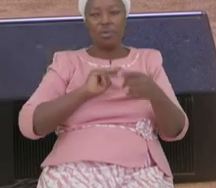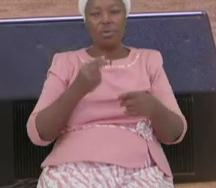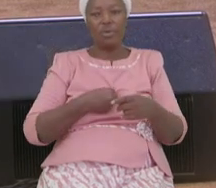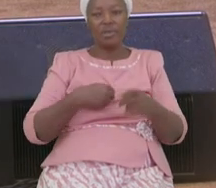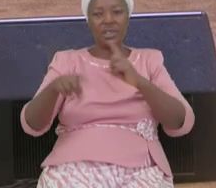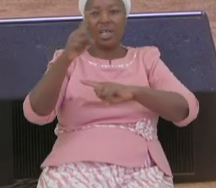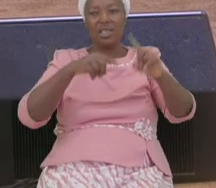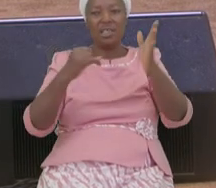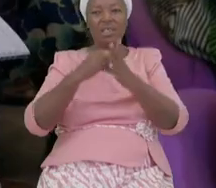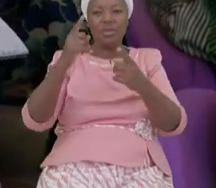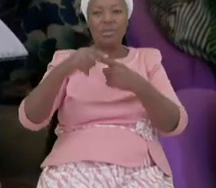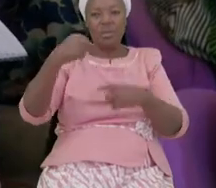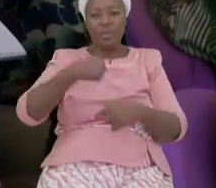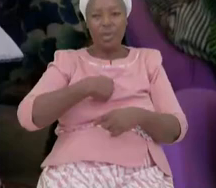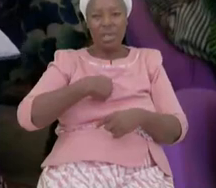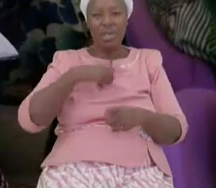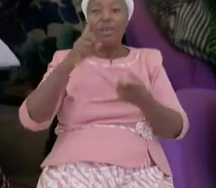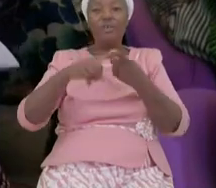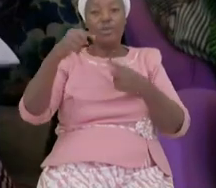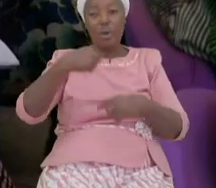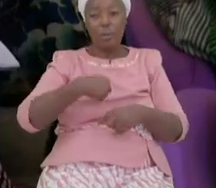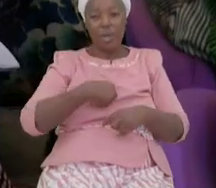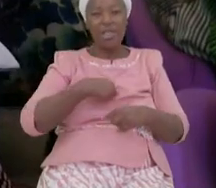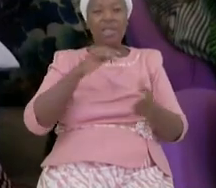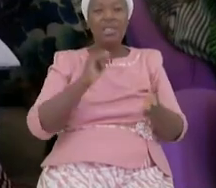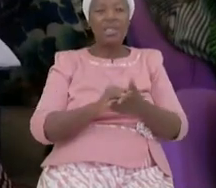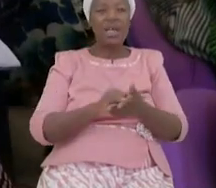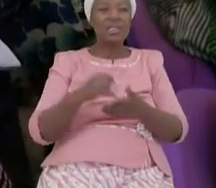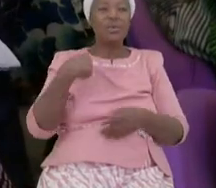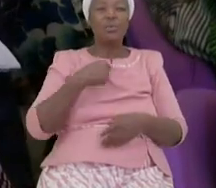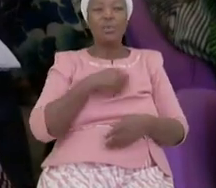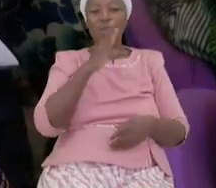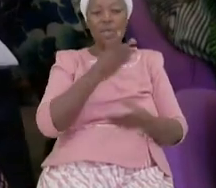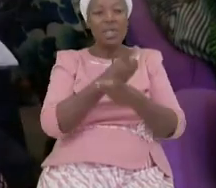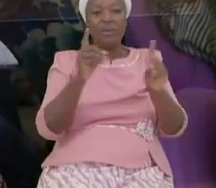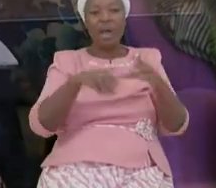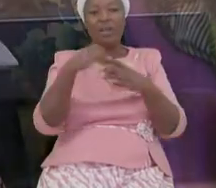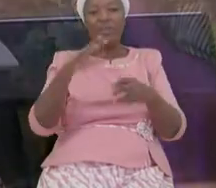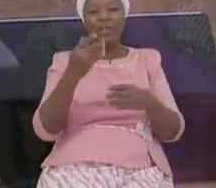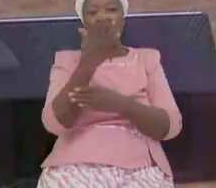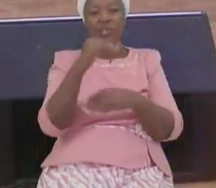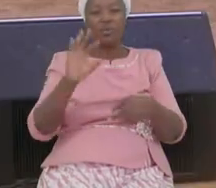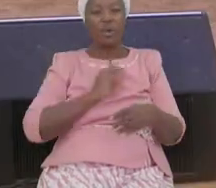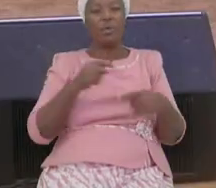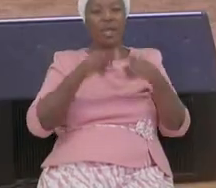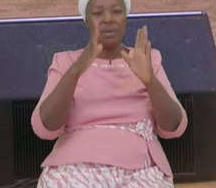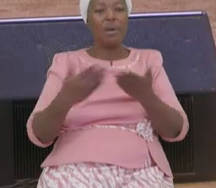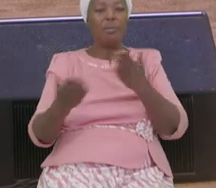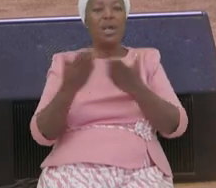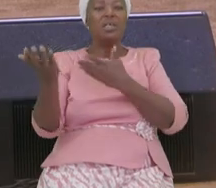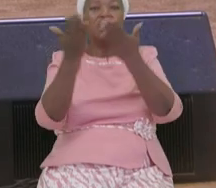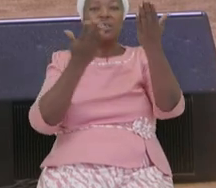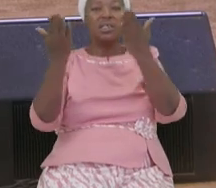unto me, that we, being delivered out of the hands of our enemies, might serve